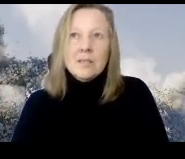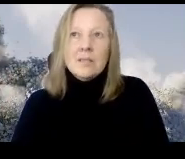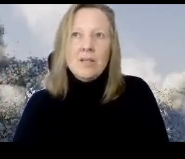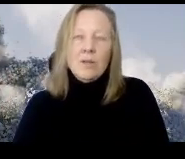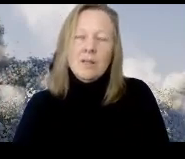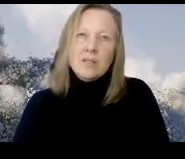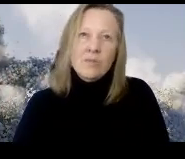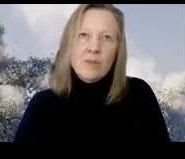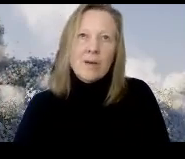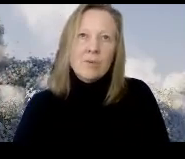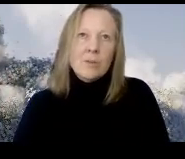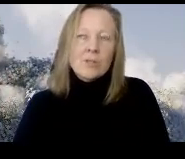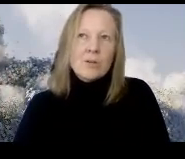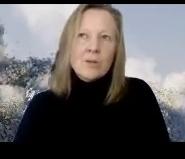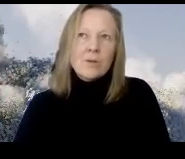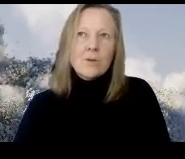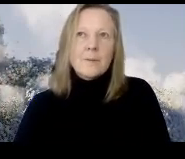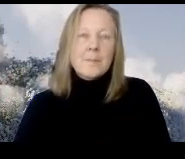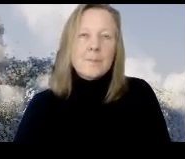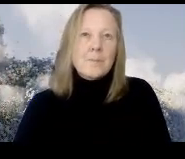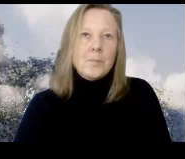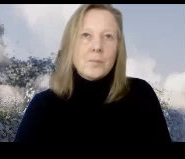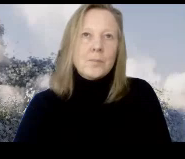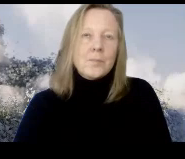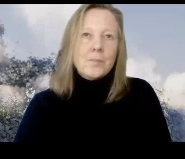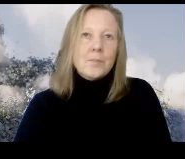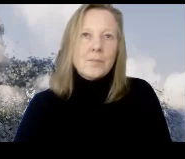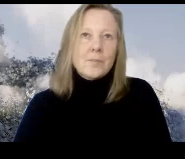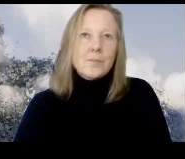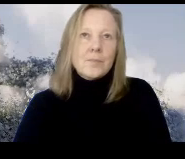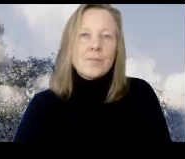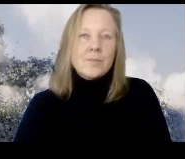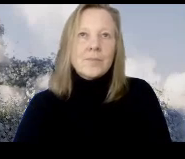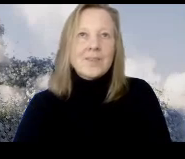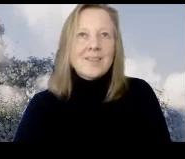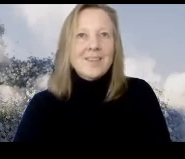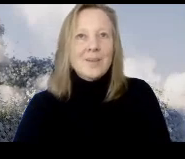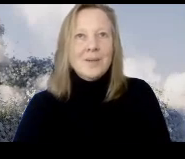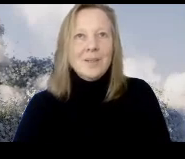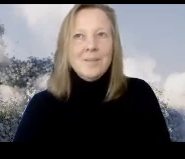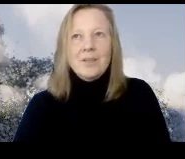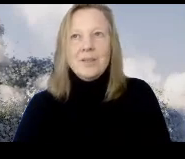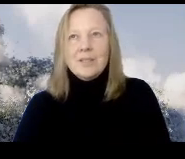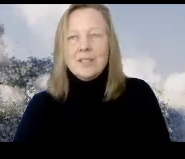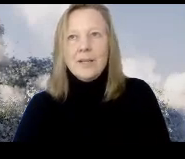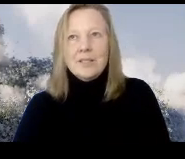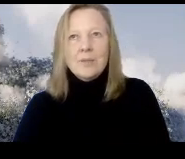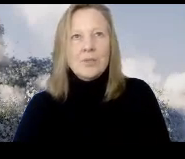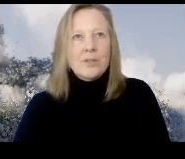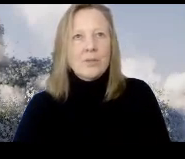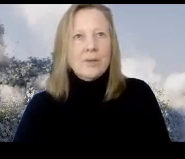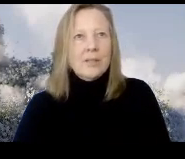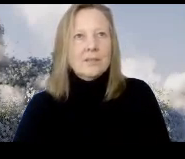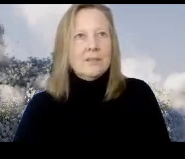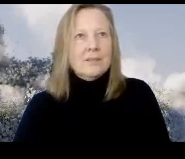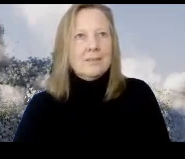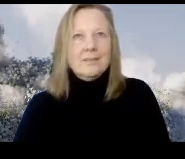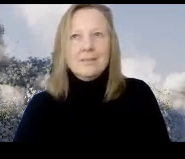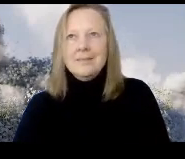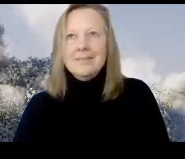lots of practice and you'll get lots of feedback from your instructor. Okay. Perfect. Thank you so much. You're welcome. And your English is great, so I'm sure you'll do